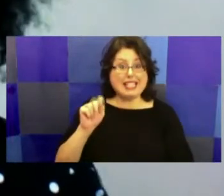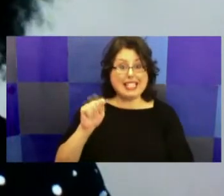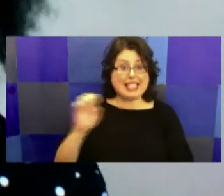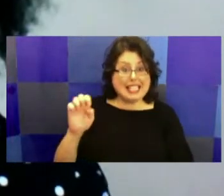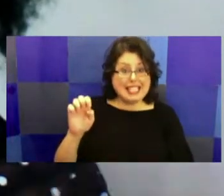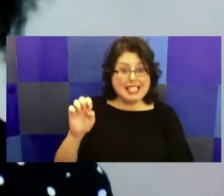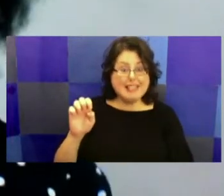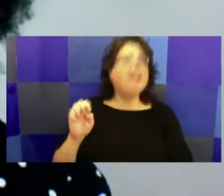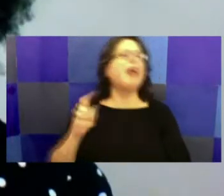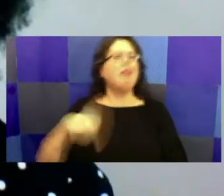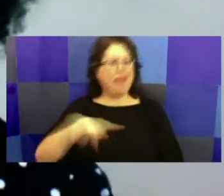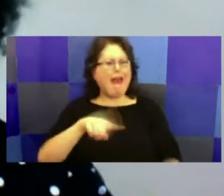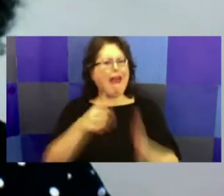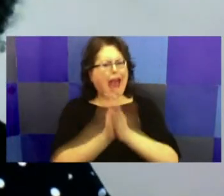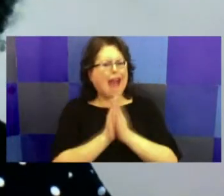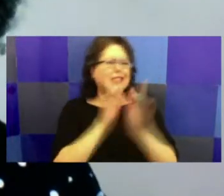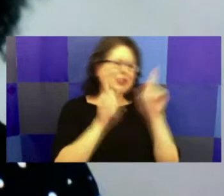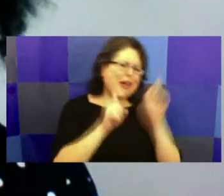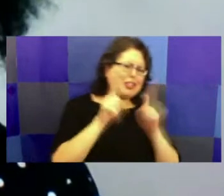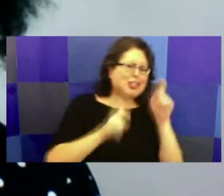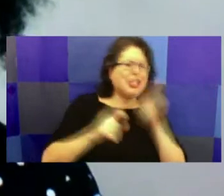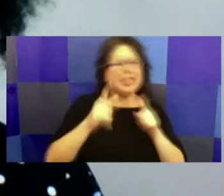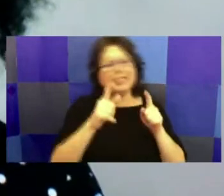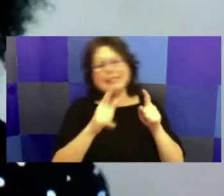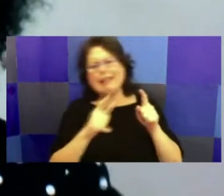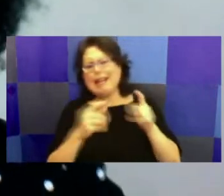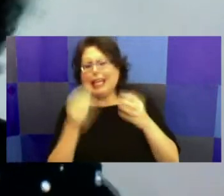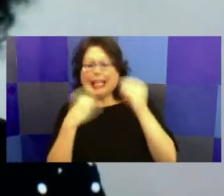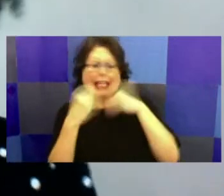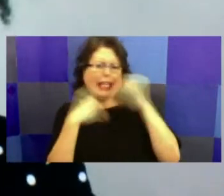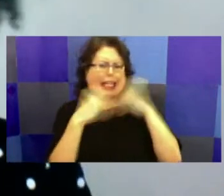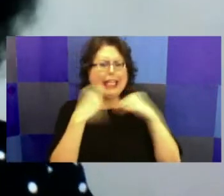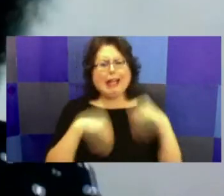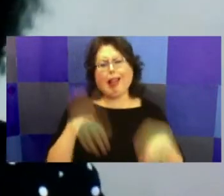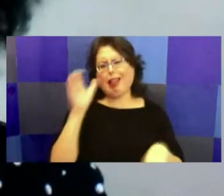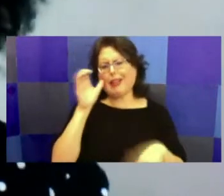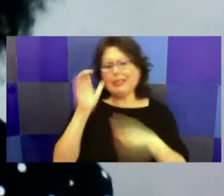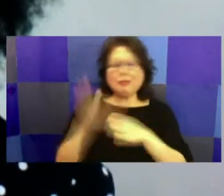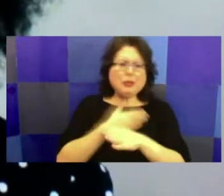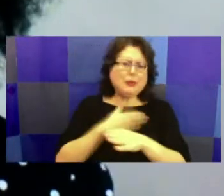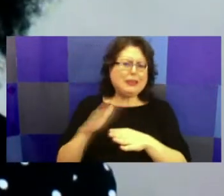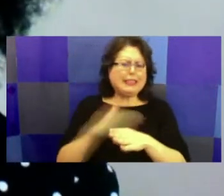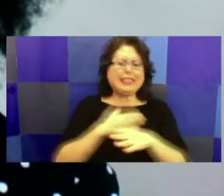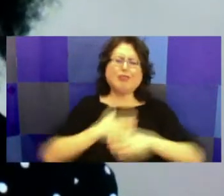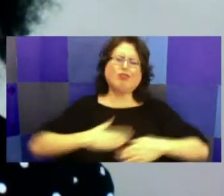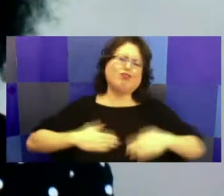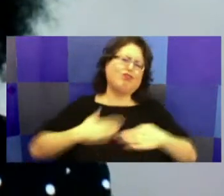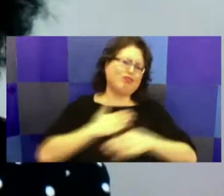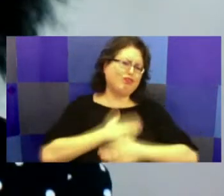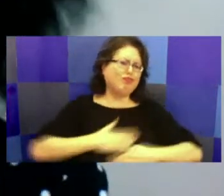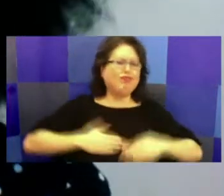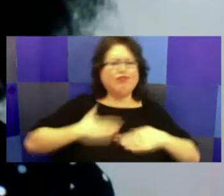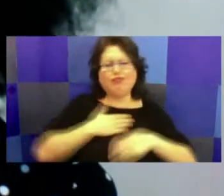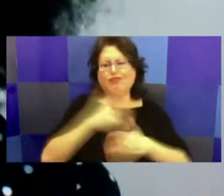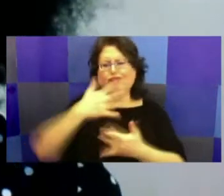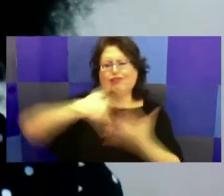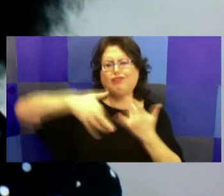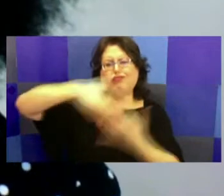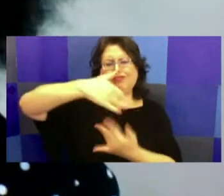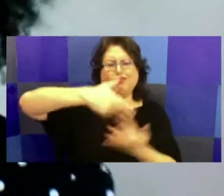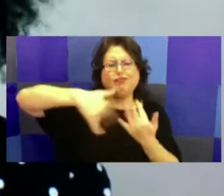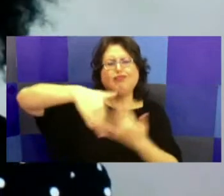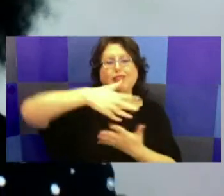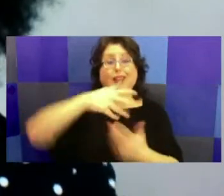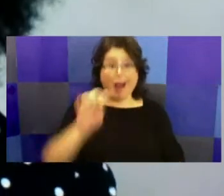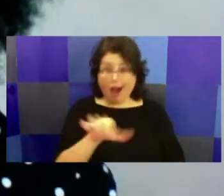questions, have hors d'oeuvres, listen to some music, and just really have a wonderful time. And then other events that we've hosted